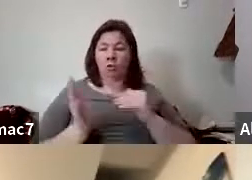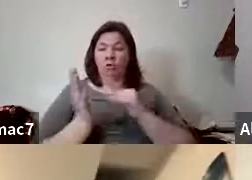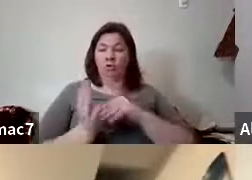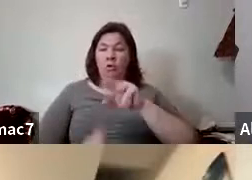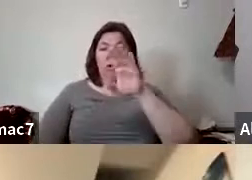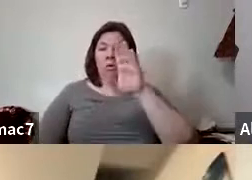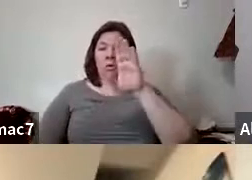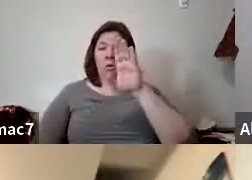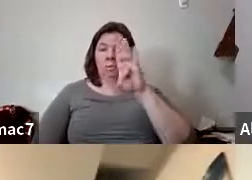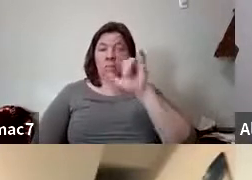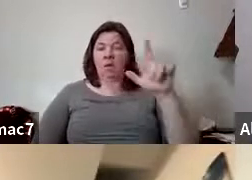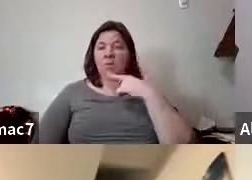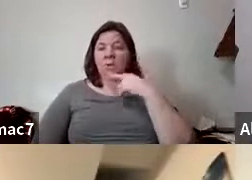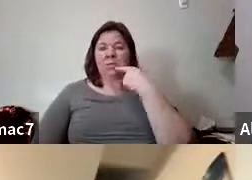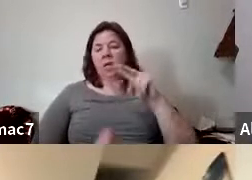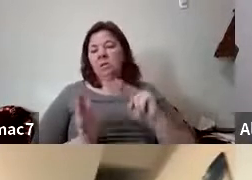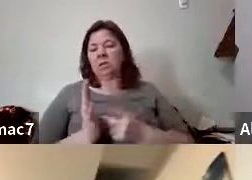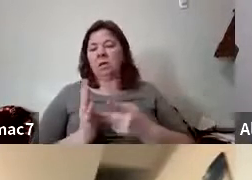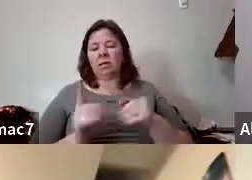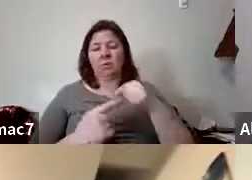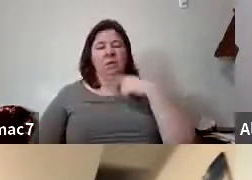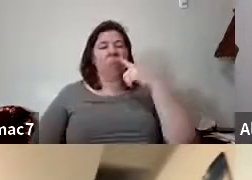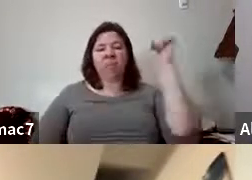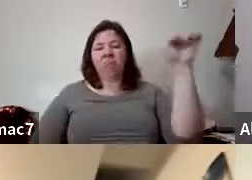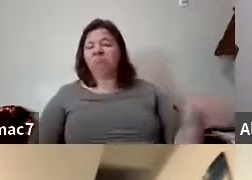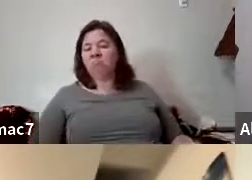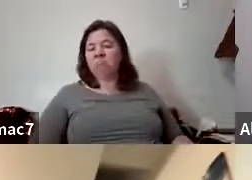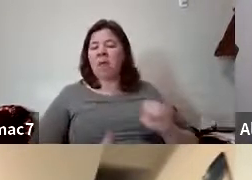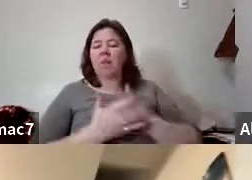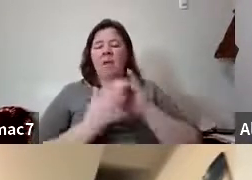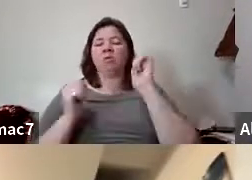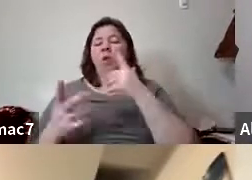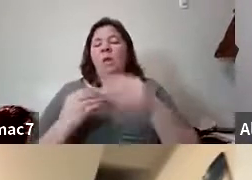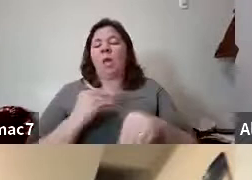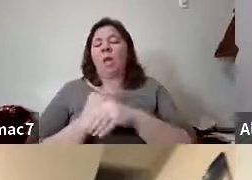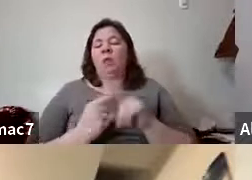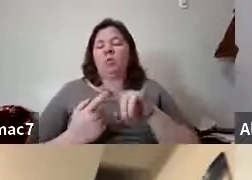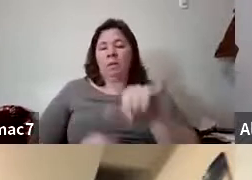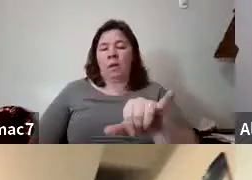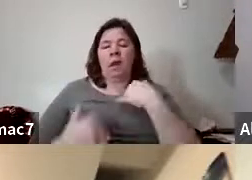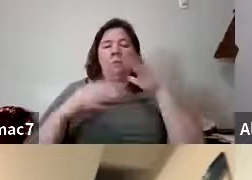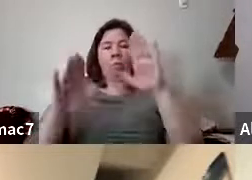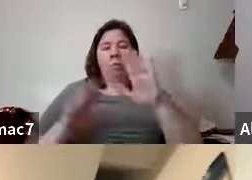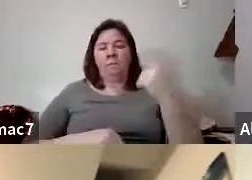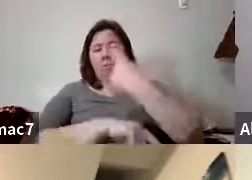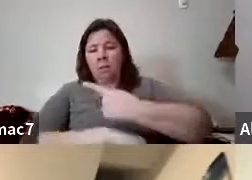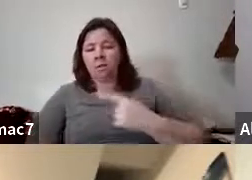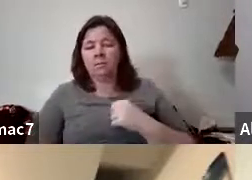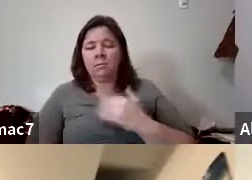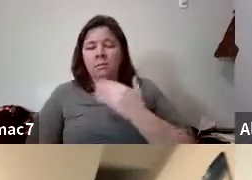second this, what I'm saying, that I'm absolutely right. So that's all I wanted to add, guys. Have a great day.